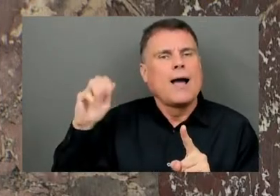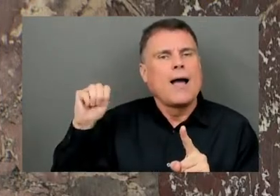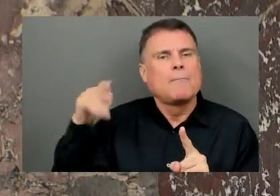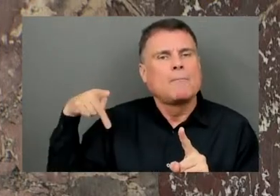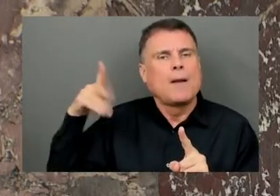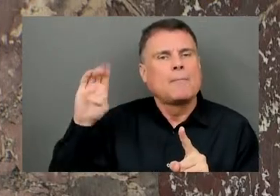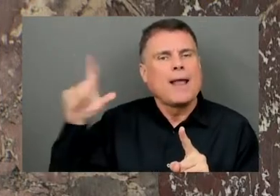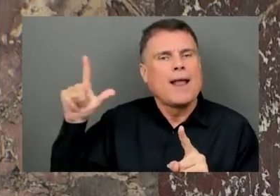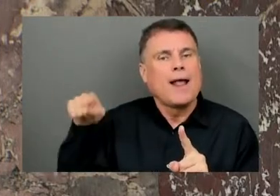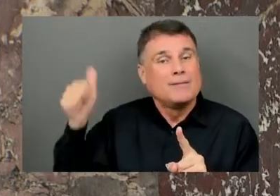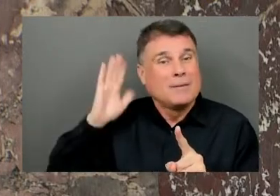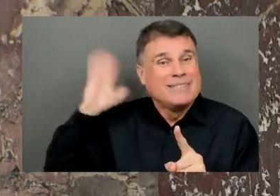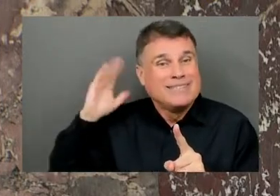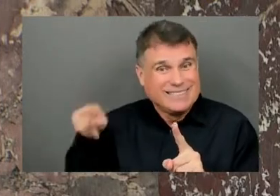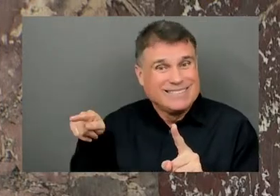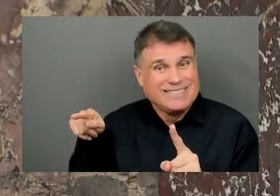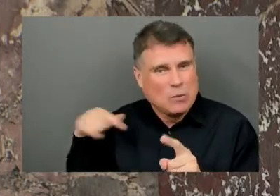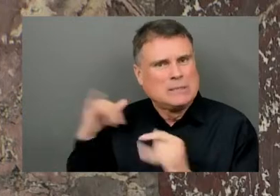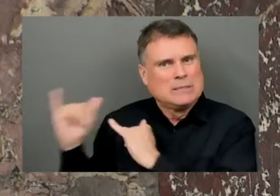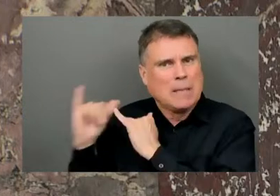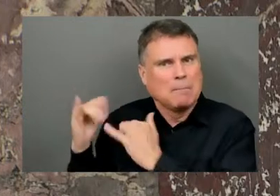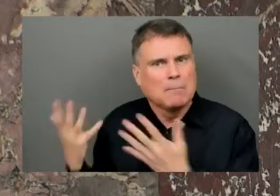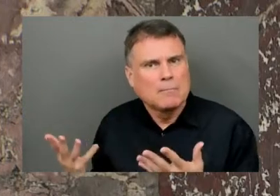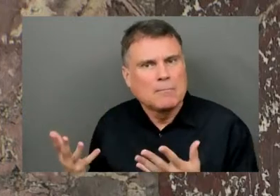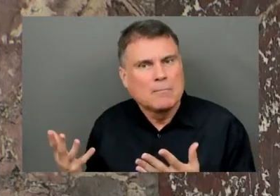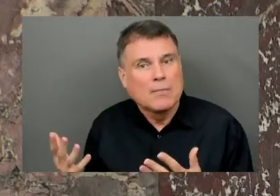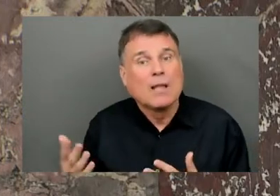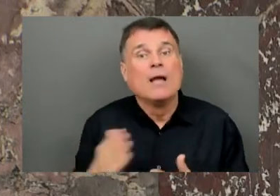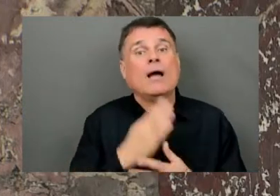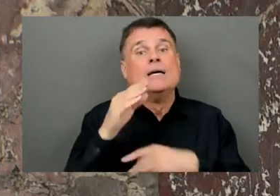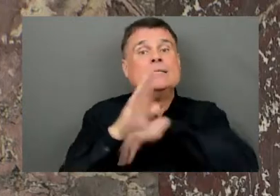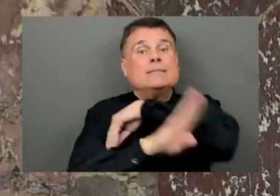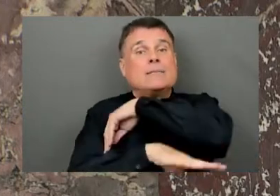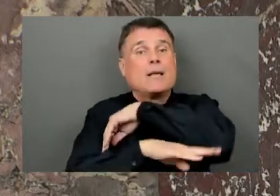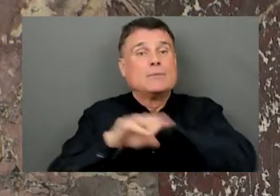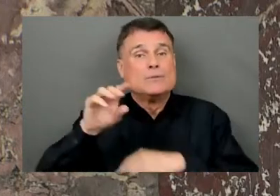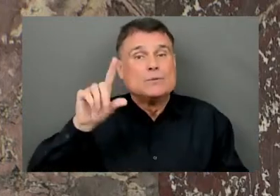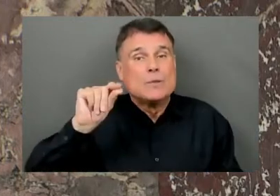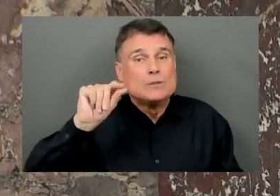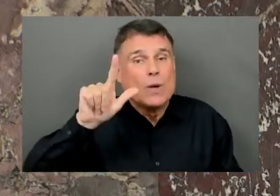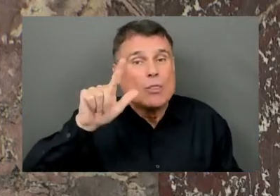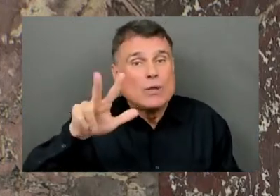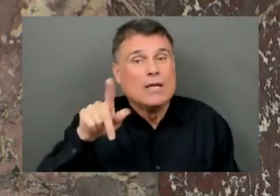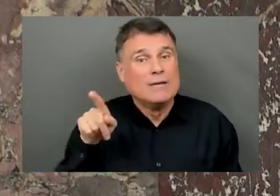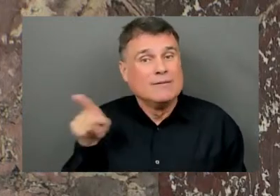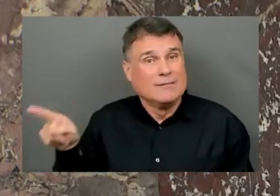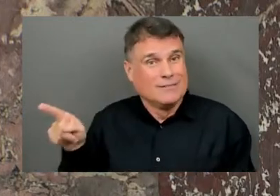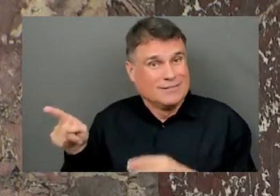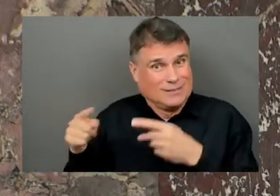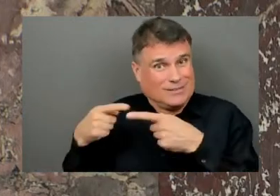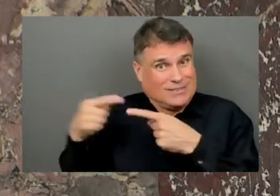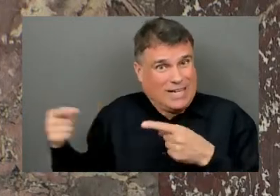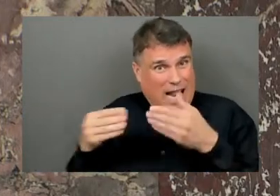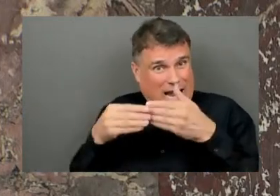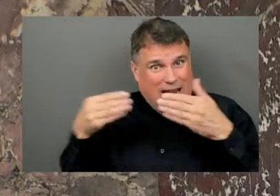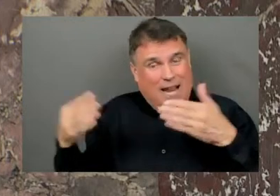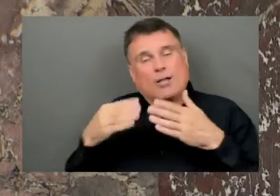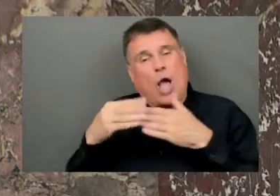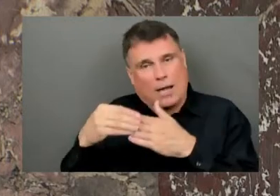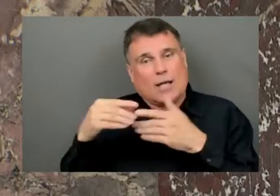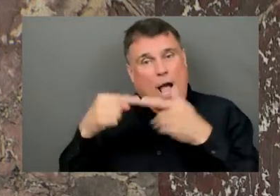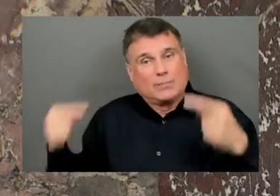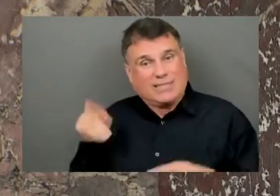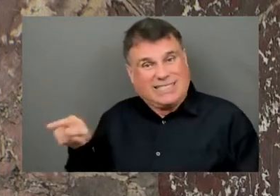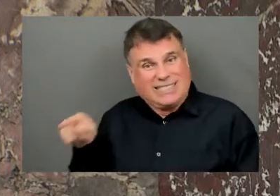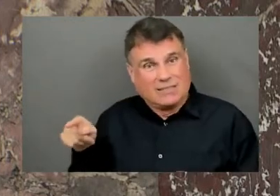September 2023, the Leader of the Opposition, quote, "If you want people to change behavior, you put a cost to it and you ask them to consider shifting their behavior," talking about the